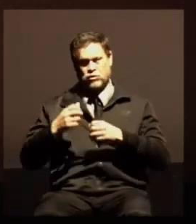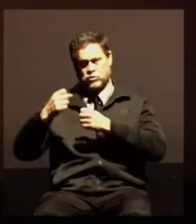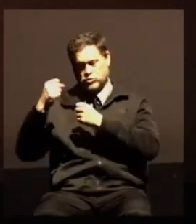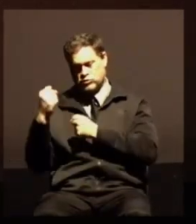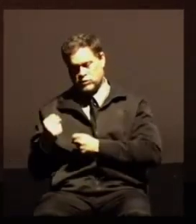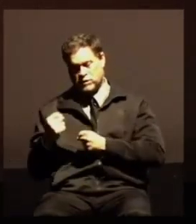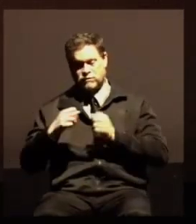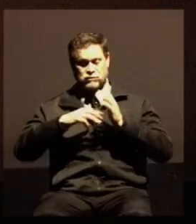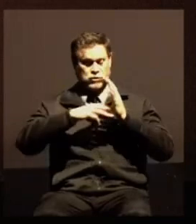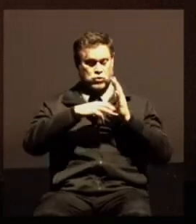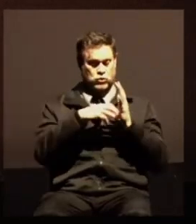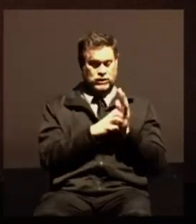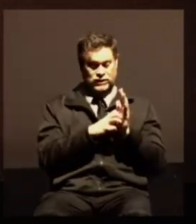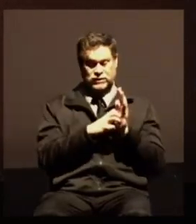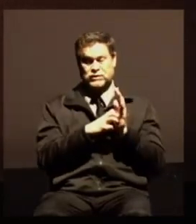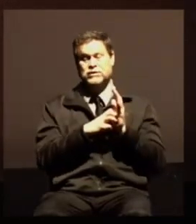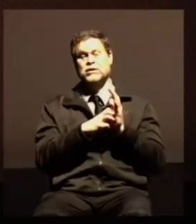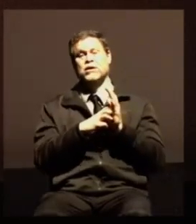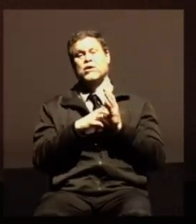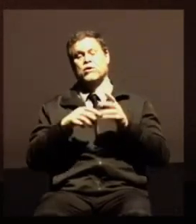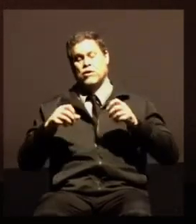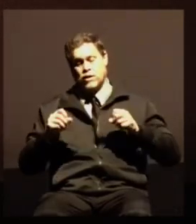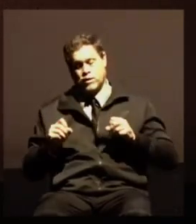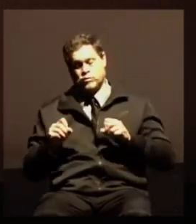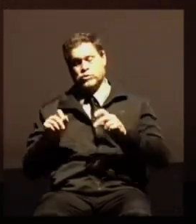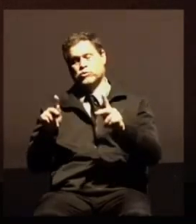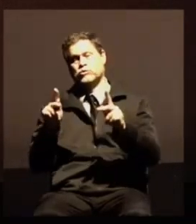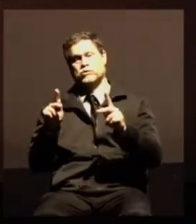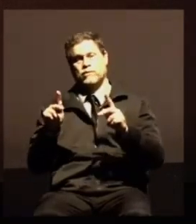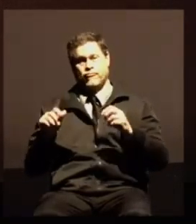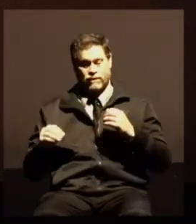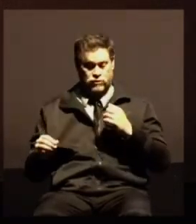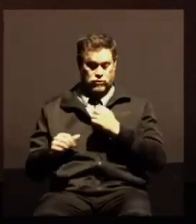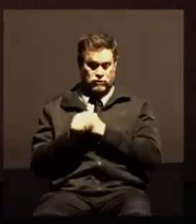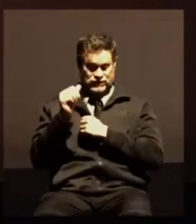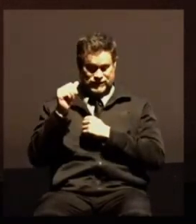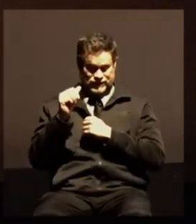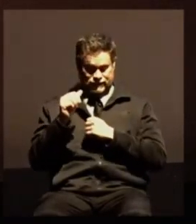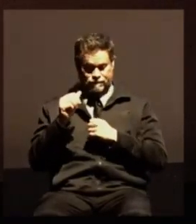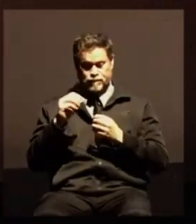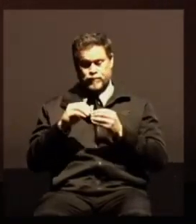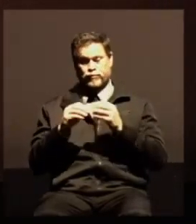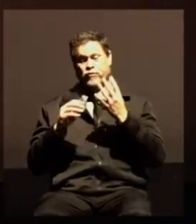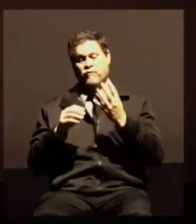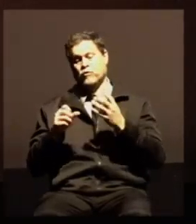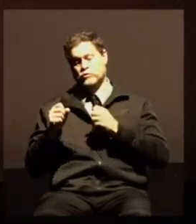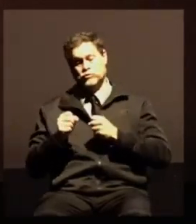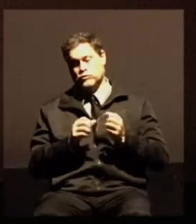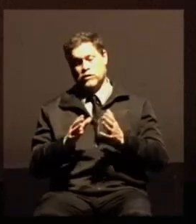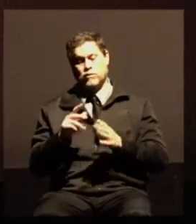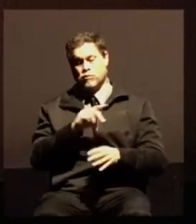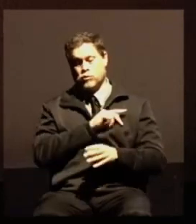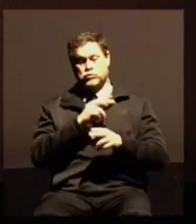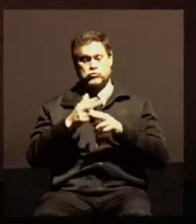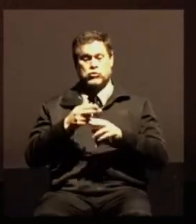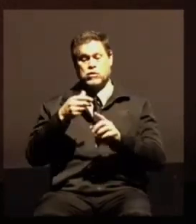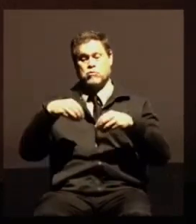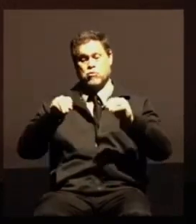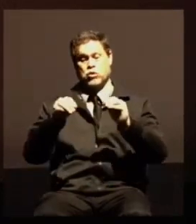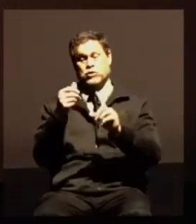are, your weaknesses are, your opportunities, and your threats, okay? The number four strategy in personal branding and marketing